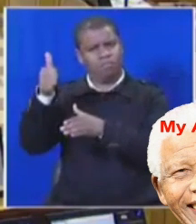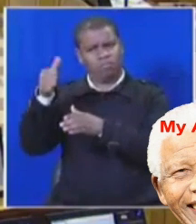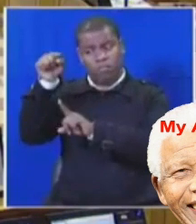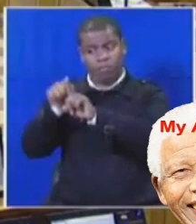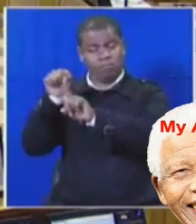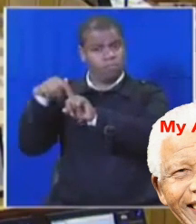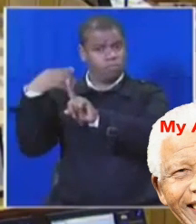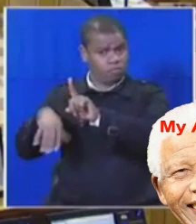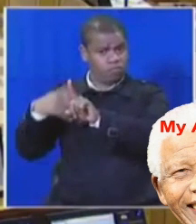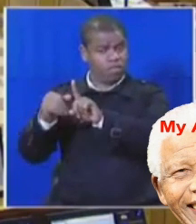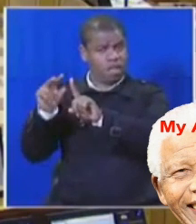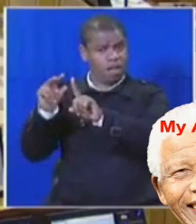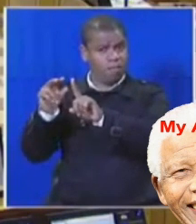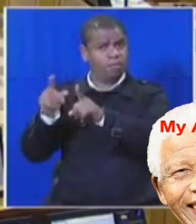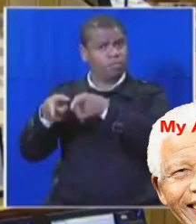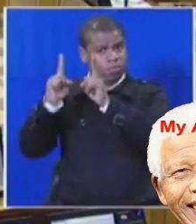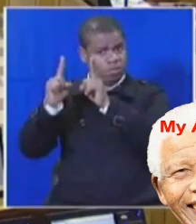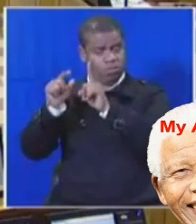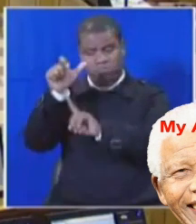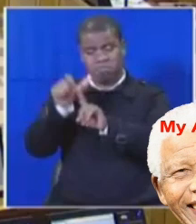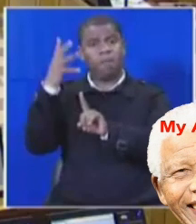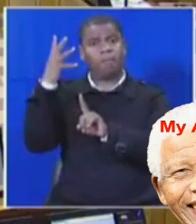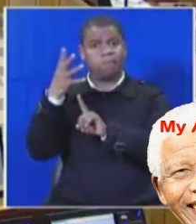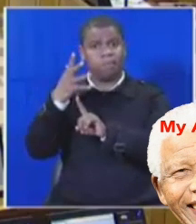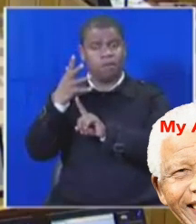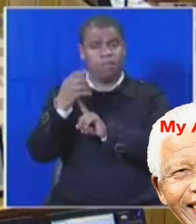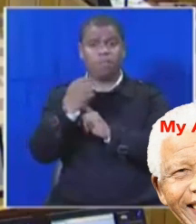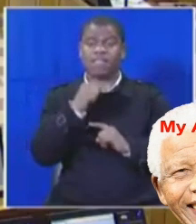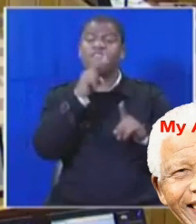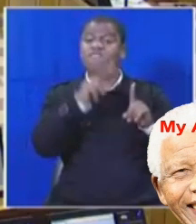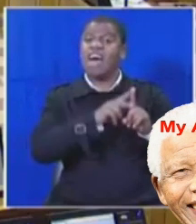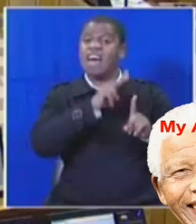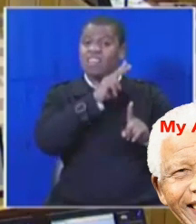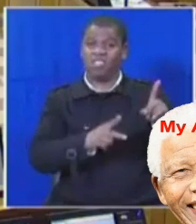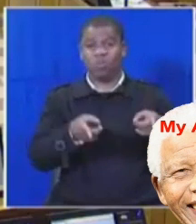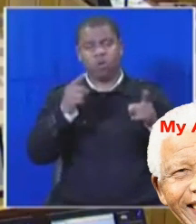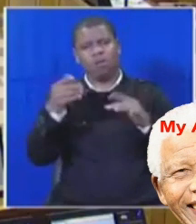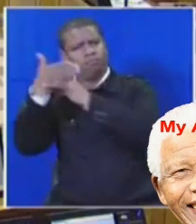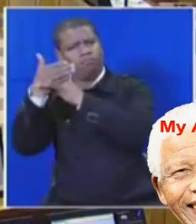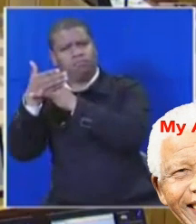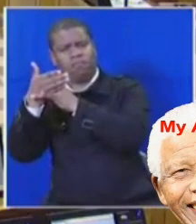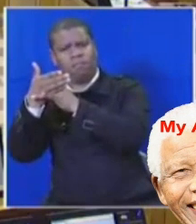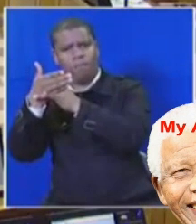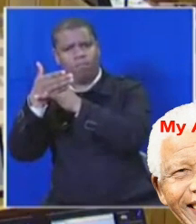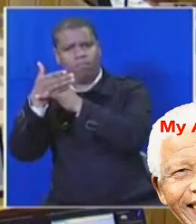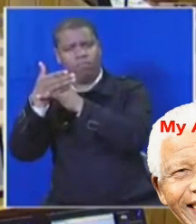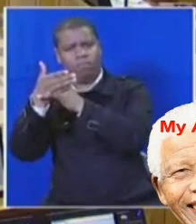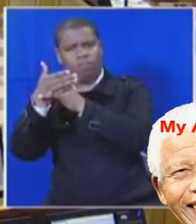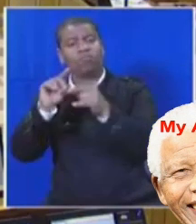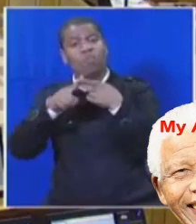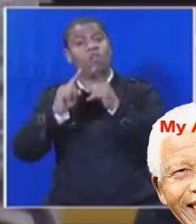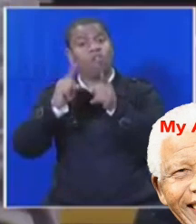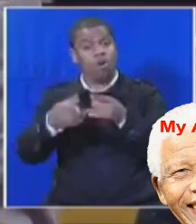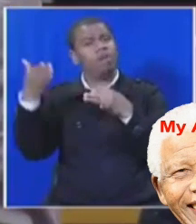issue. The Honourable member speaking raised issue of violence against members on this side of House. Point of order. Withdraw